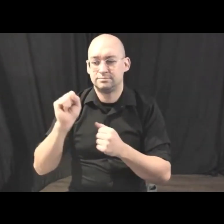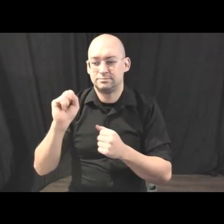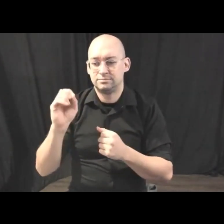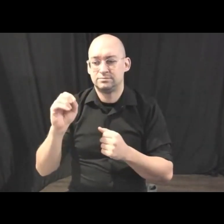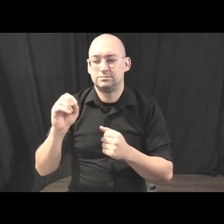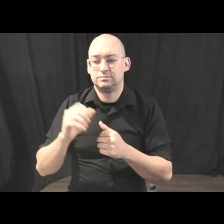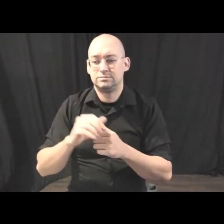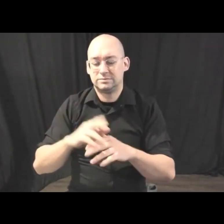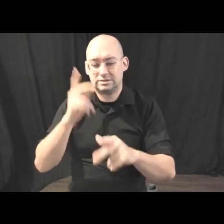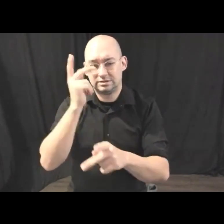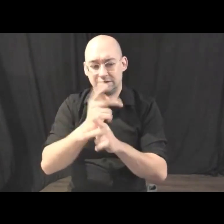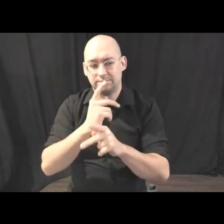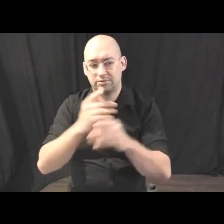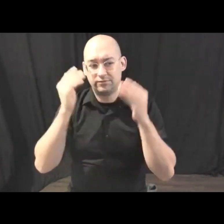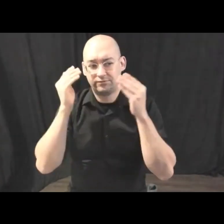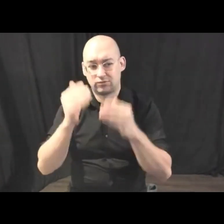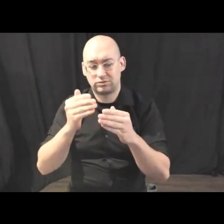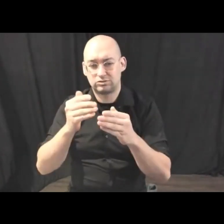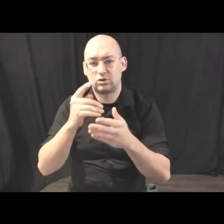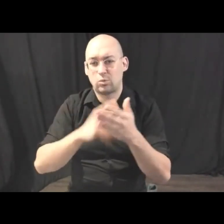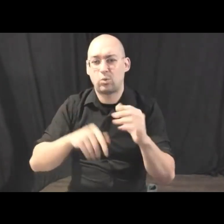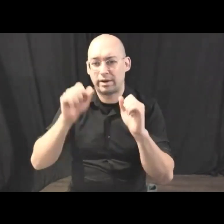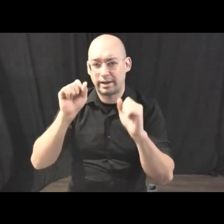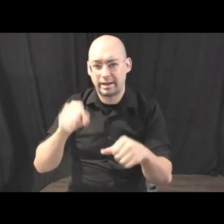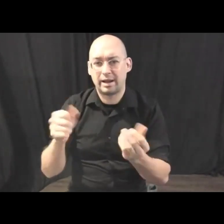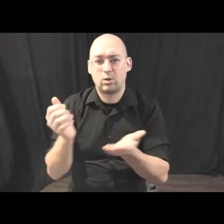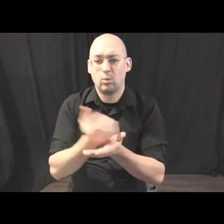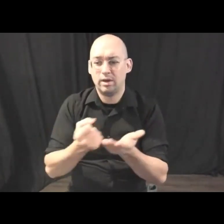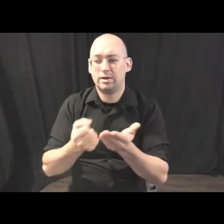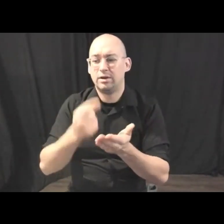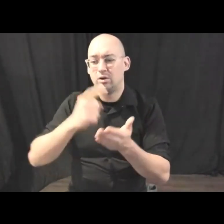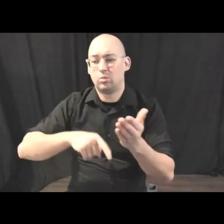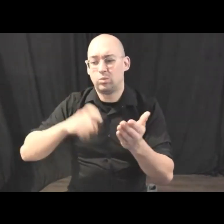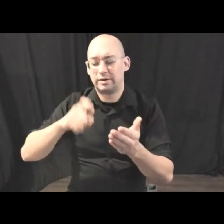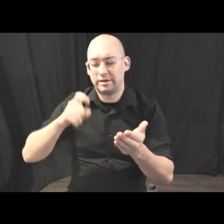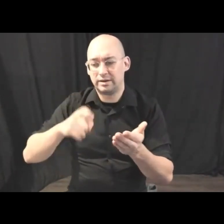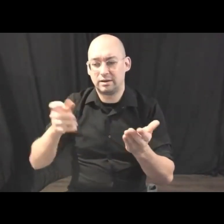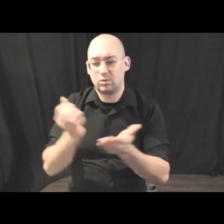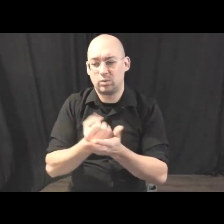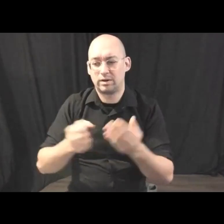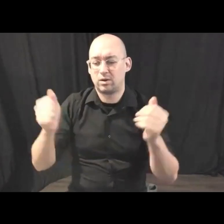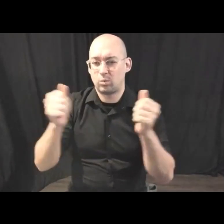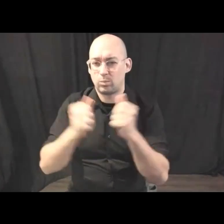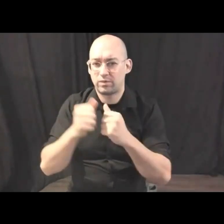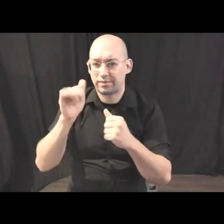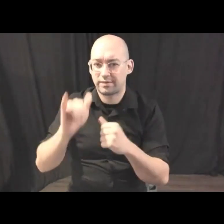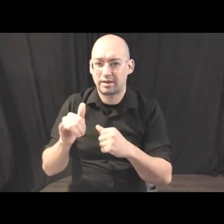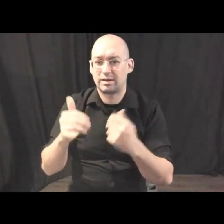let's keep our laser focus on what we can win, what we need to win for the people we serve. And with that, I just want to be